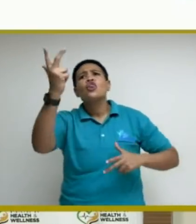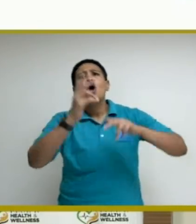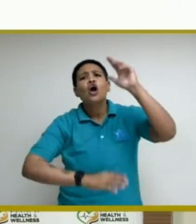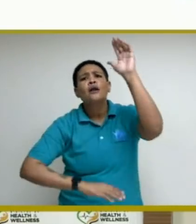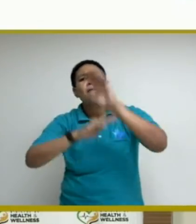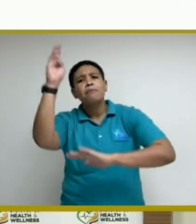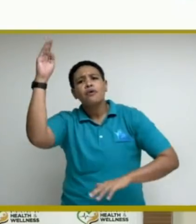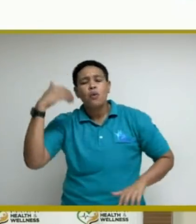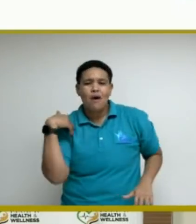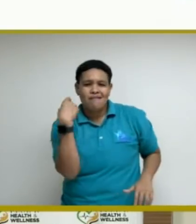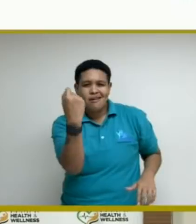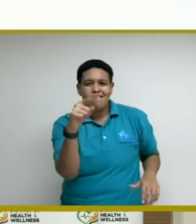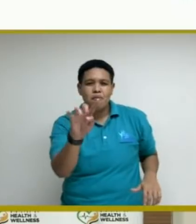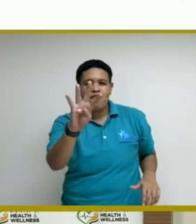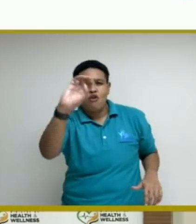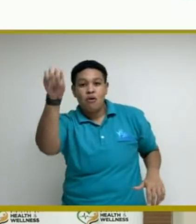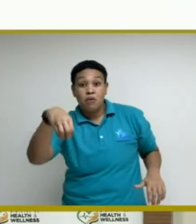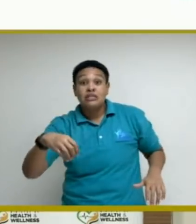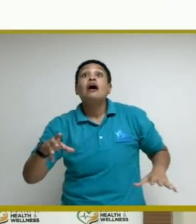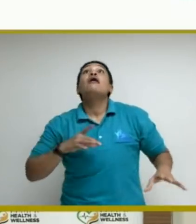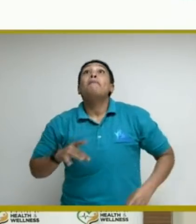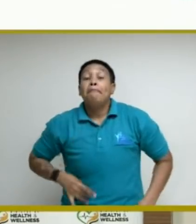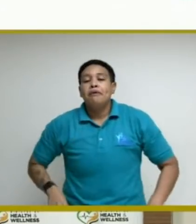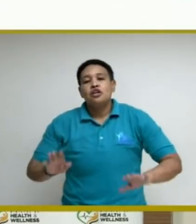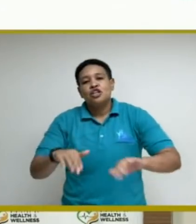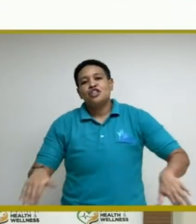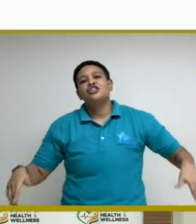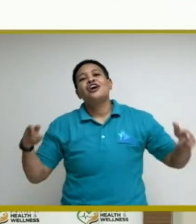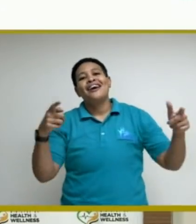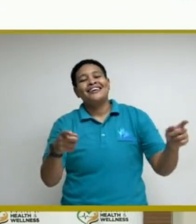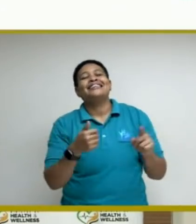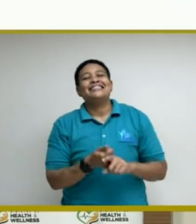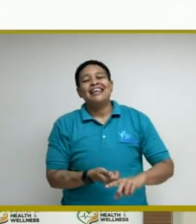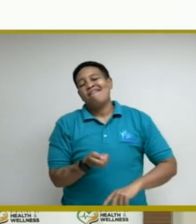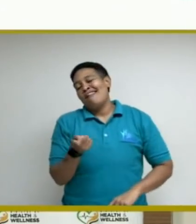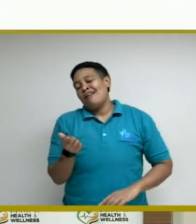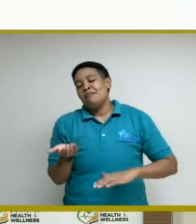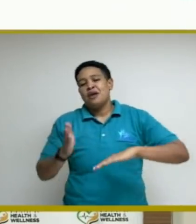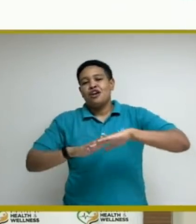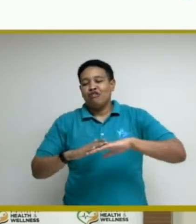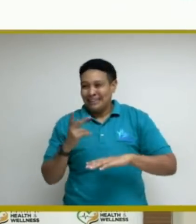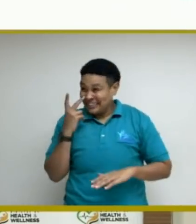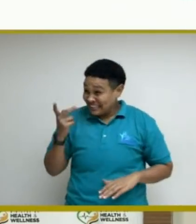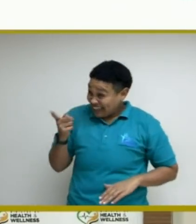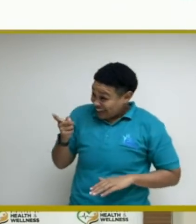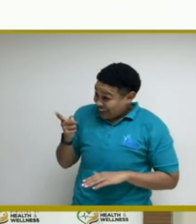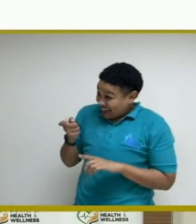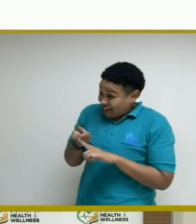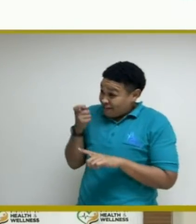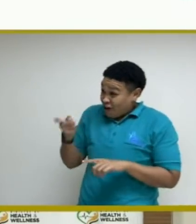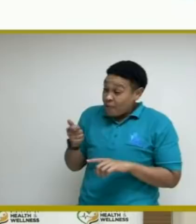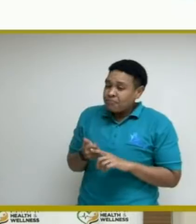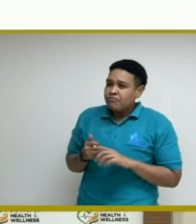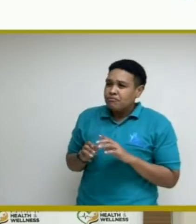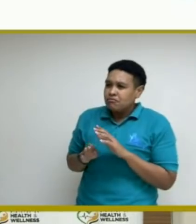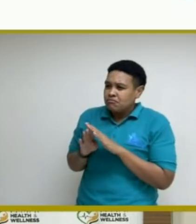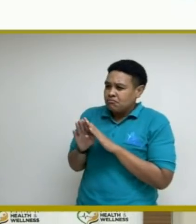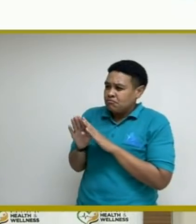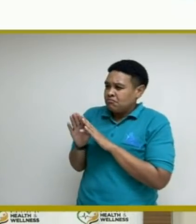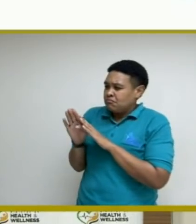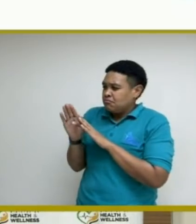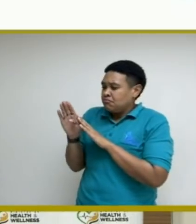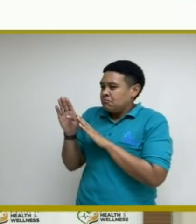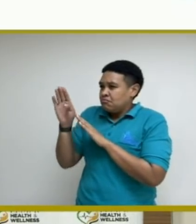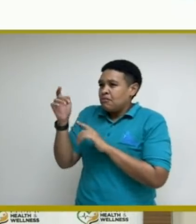had 11.4% of cases being children, a slight increase seen from surge to surge. Next